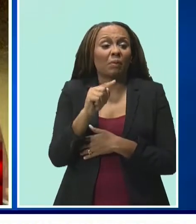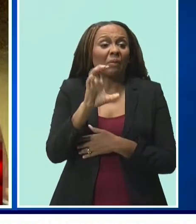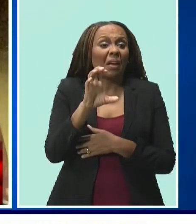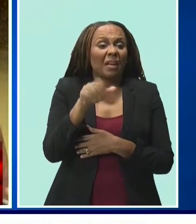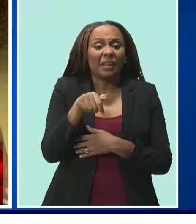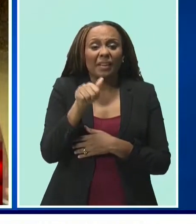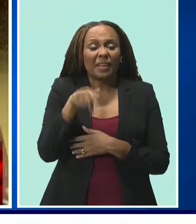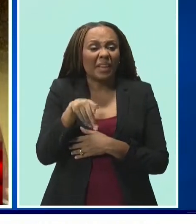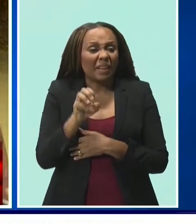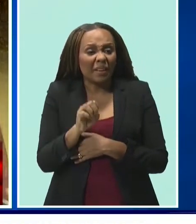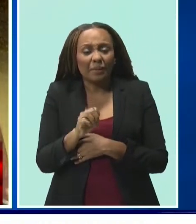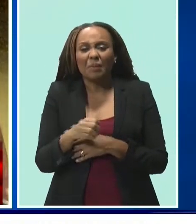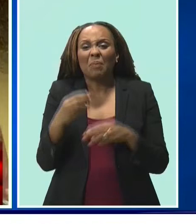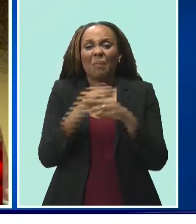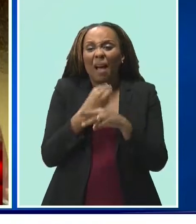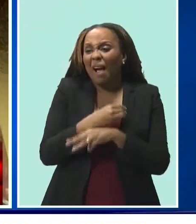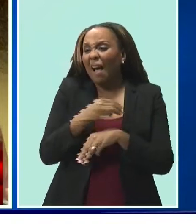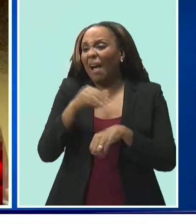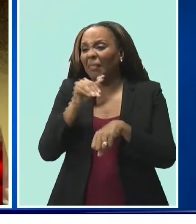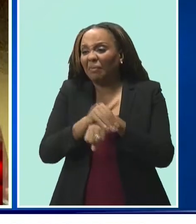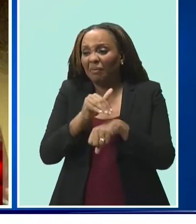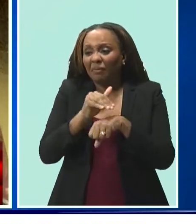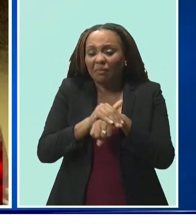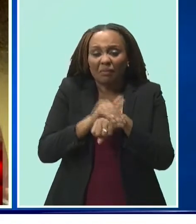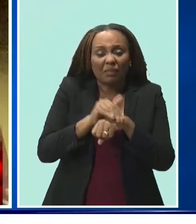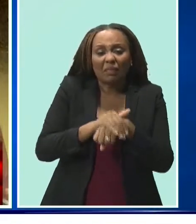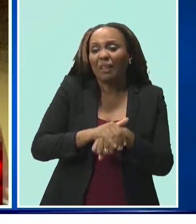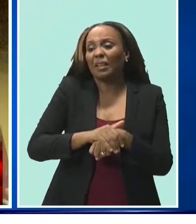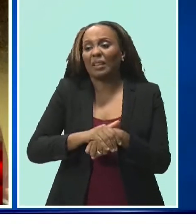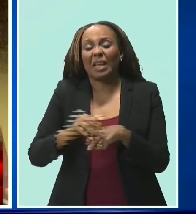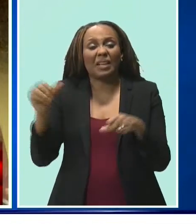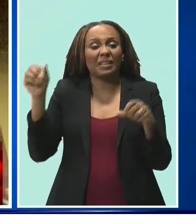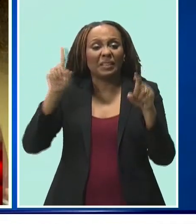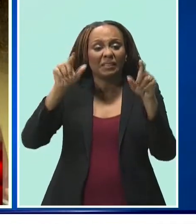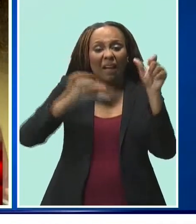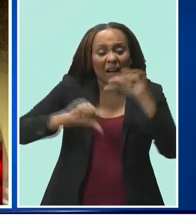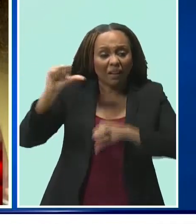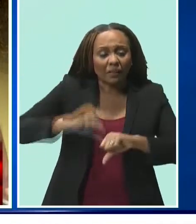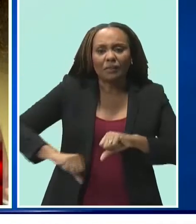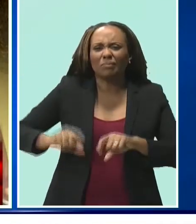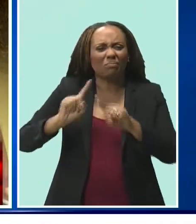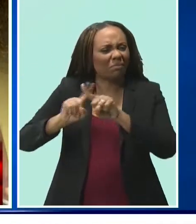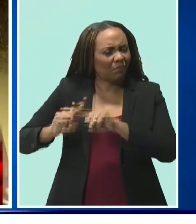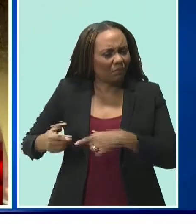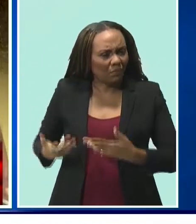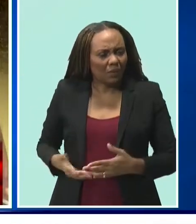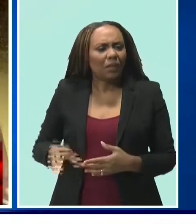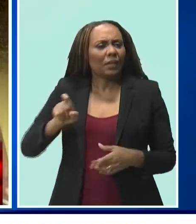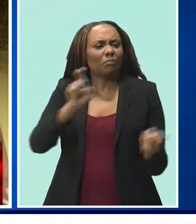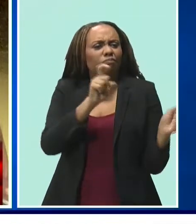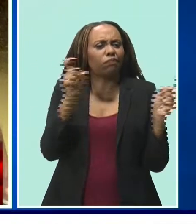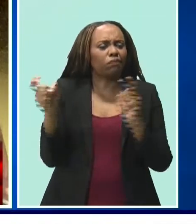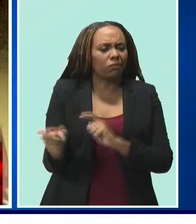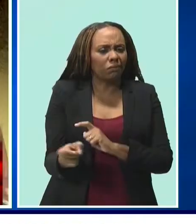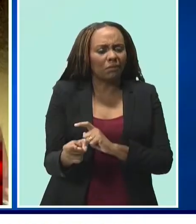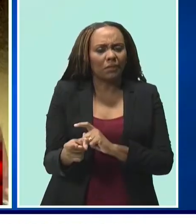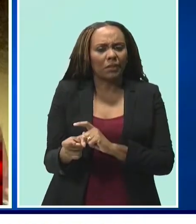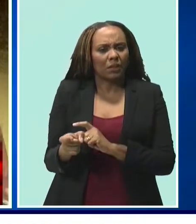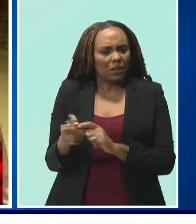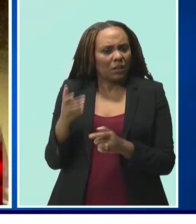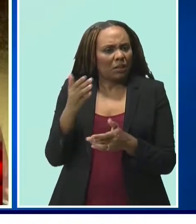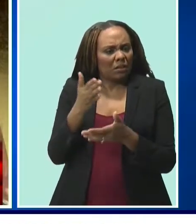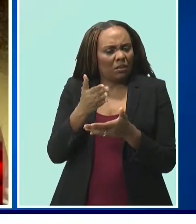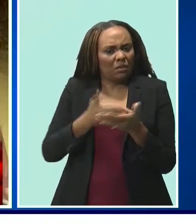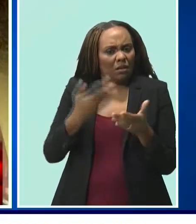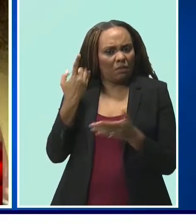So therefore, we have to restructure the system to give some scholarships for those CVQs